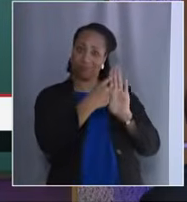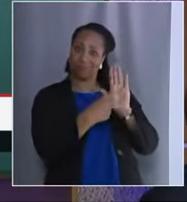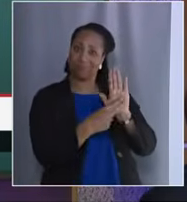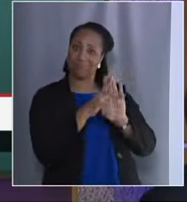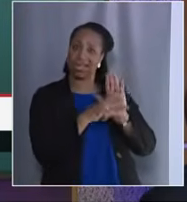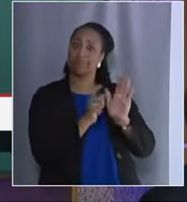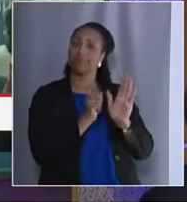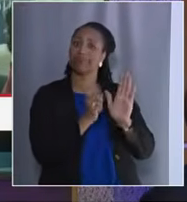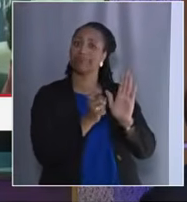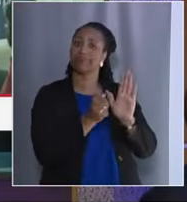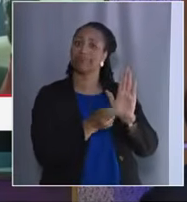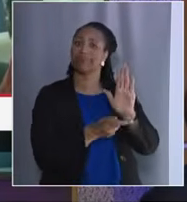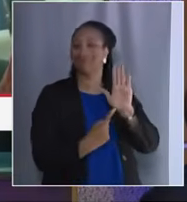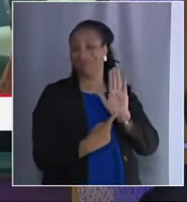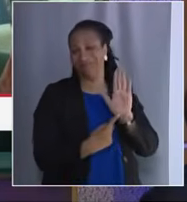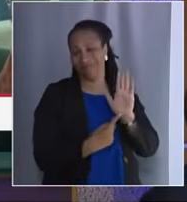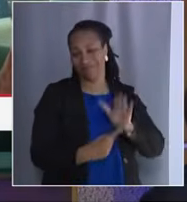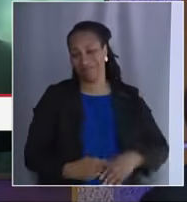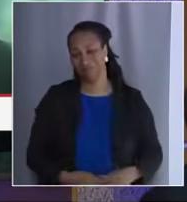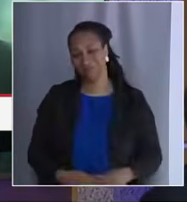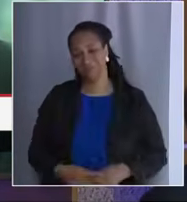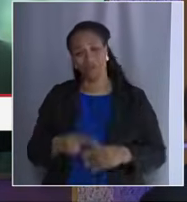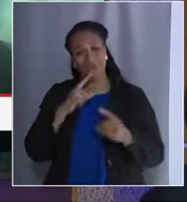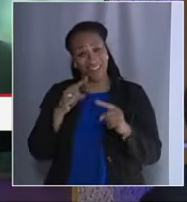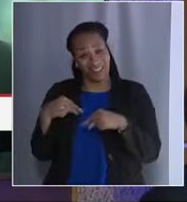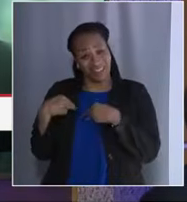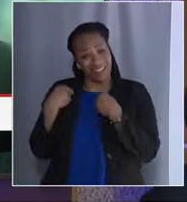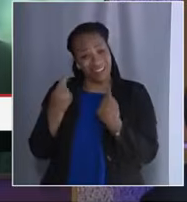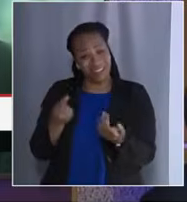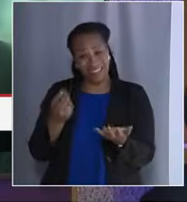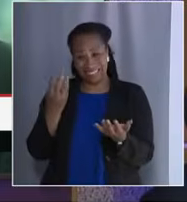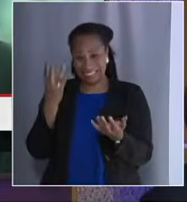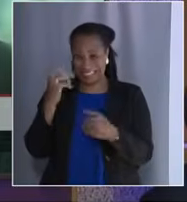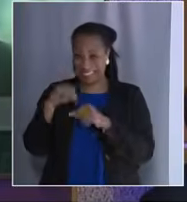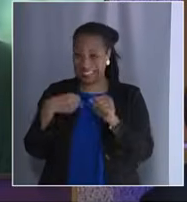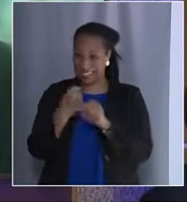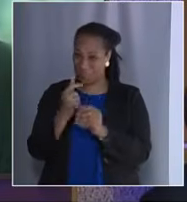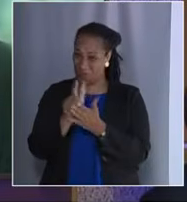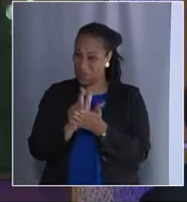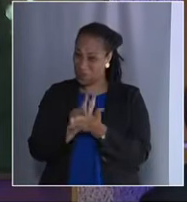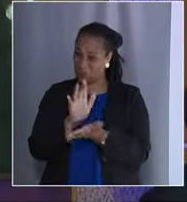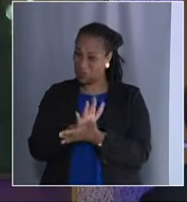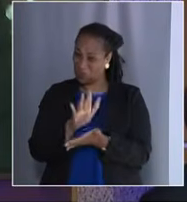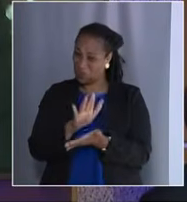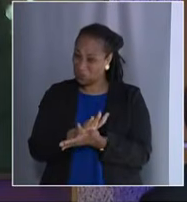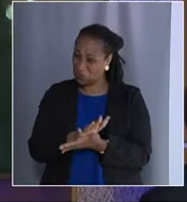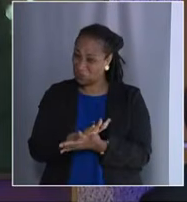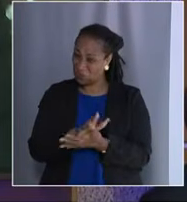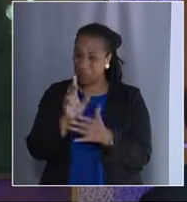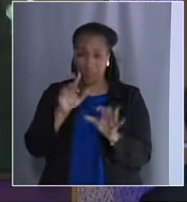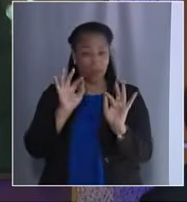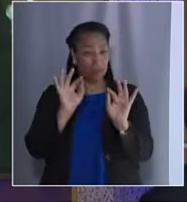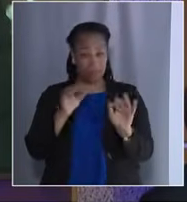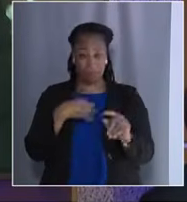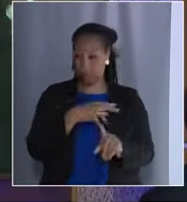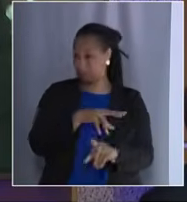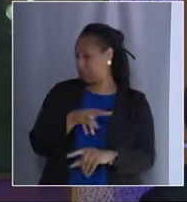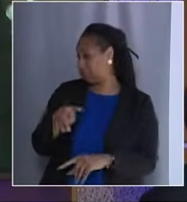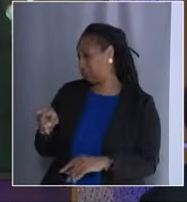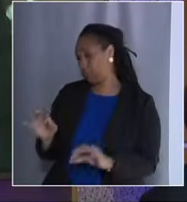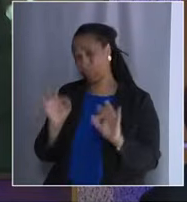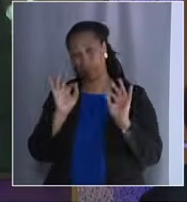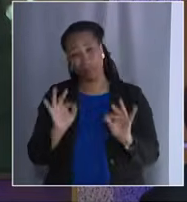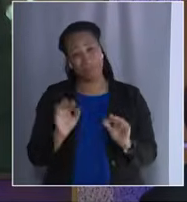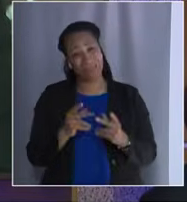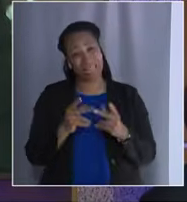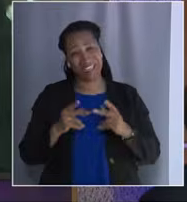been at the law school for 16 years, although it's the perfect location for a law school. Our isolation within the university